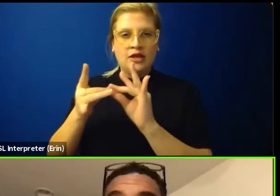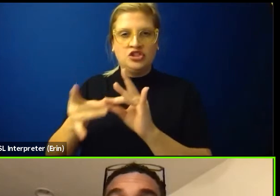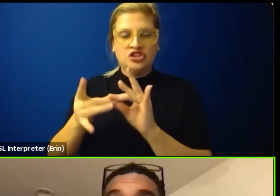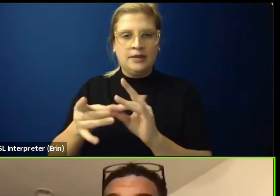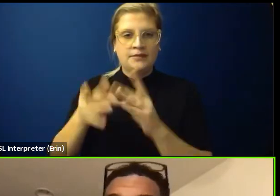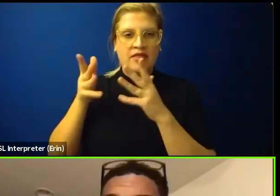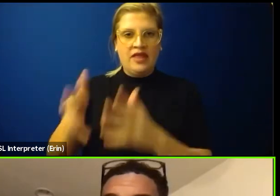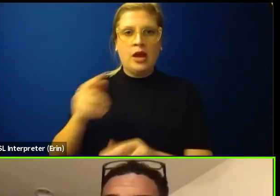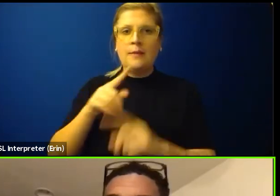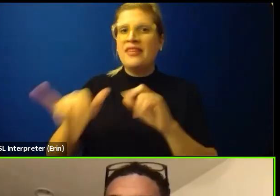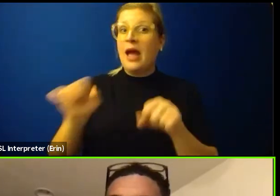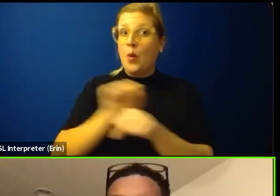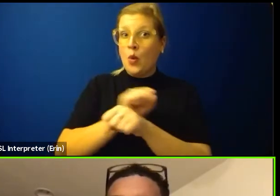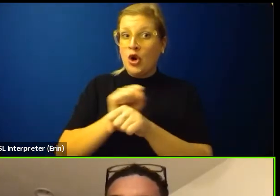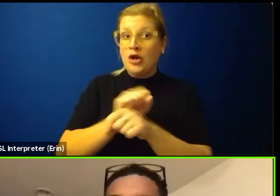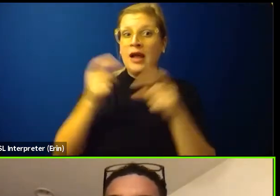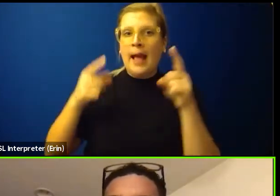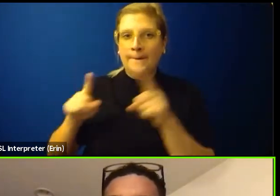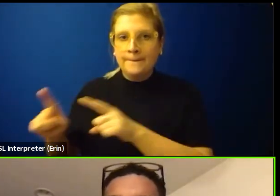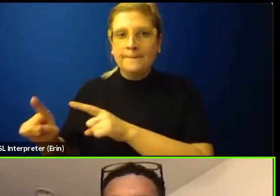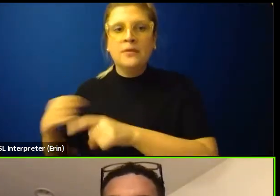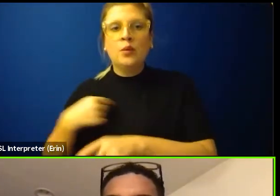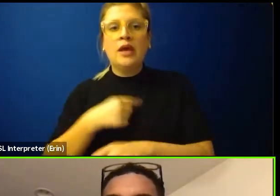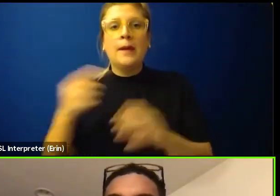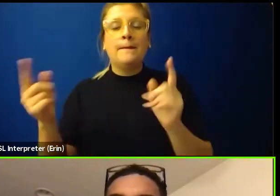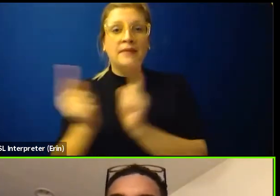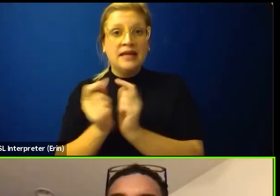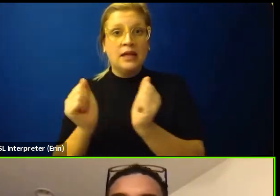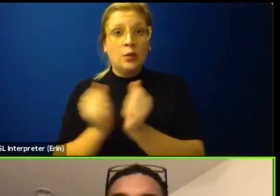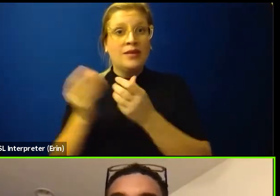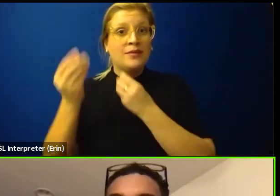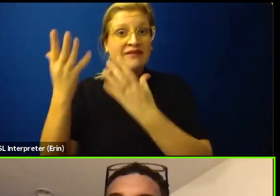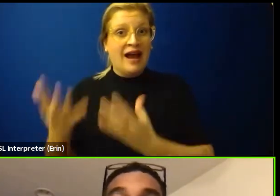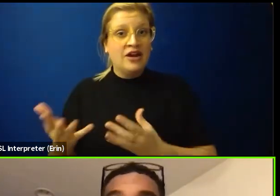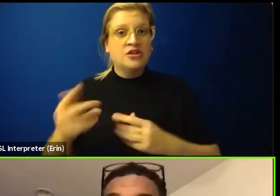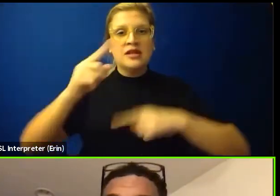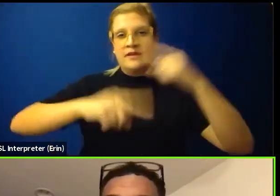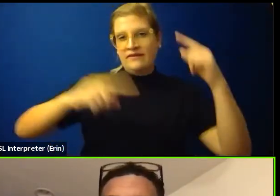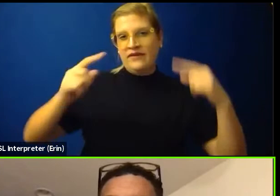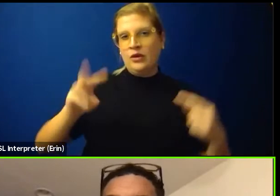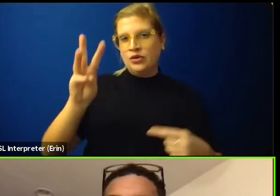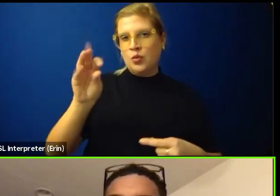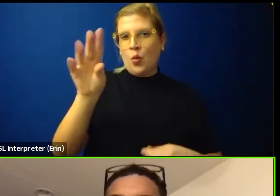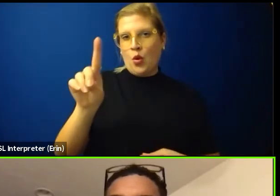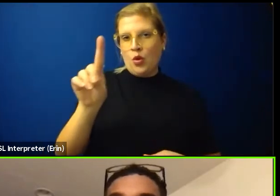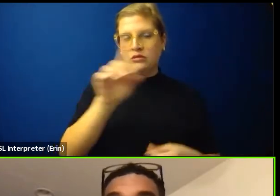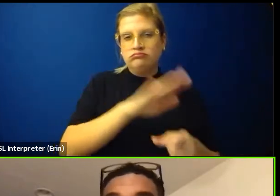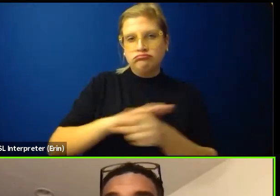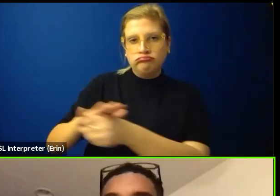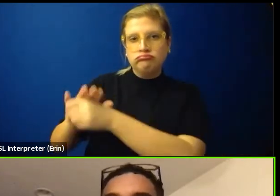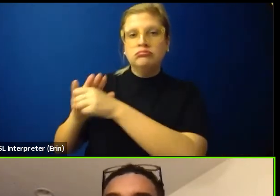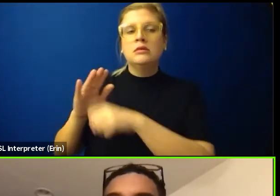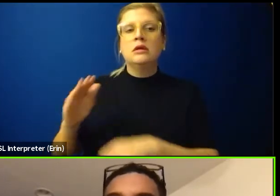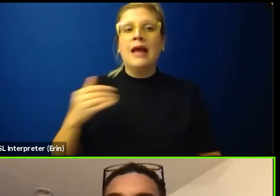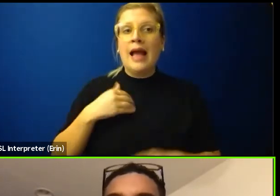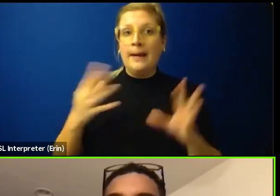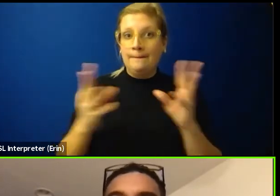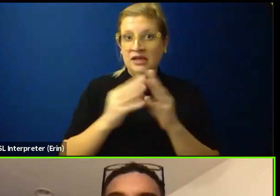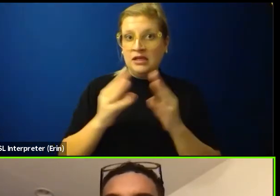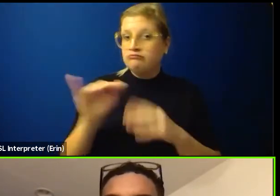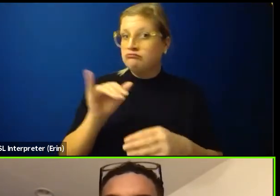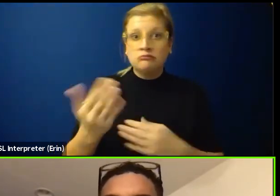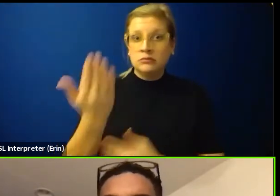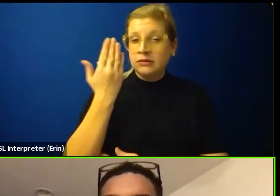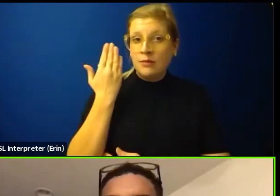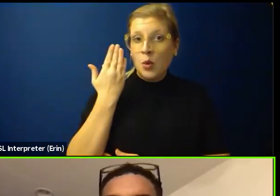work is actually happening. So we are meeting with all of the providers in the various wards. We have had some meetings as of this morning,